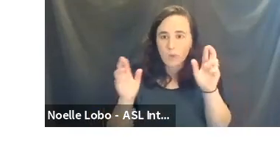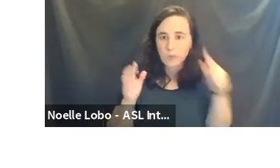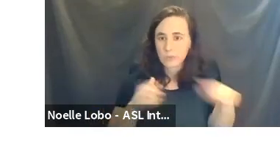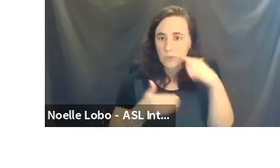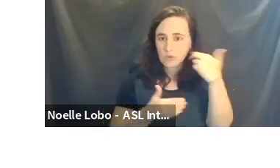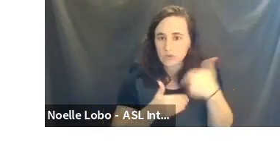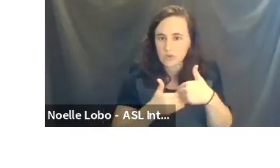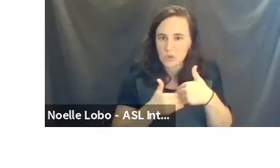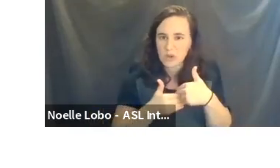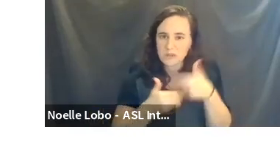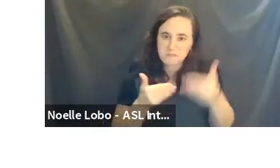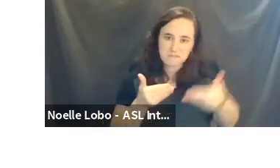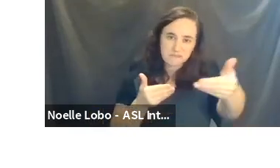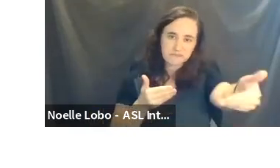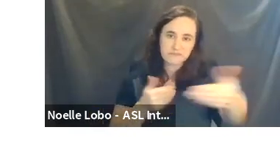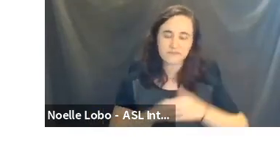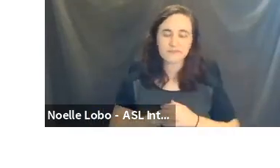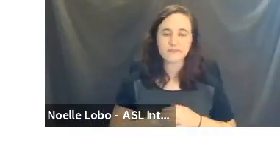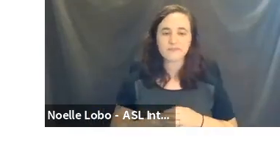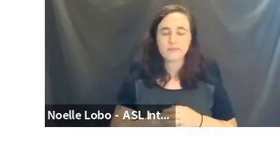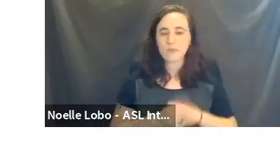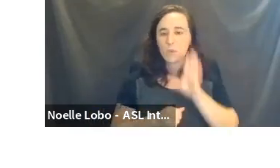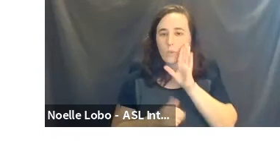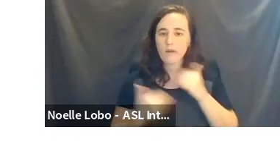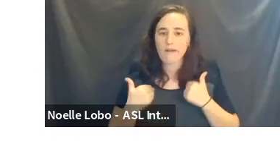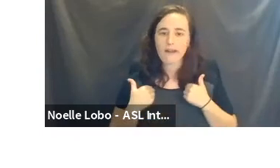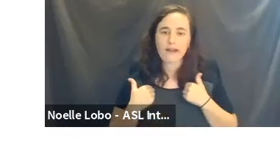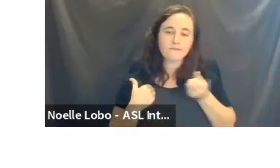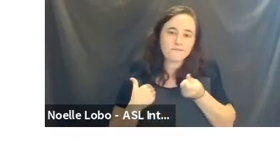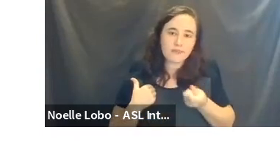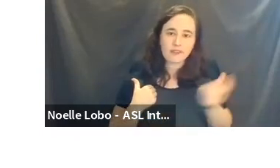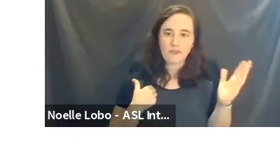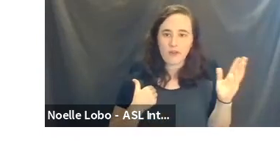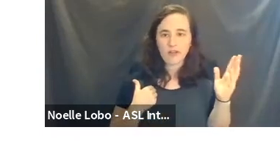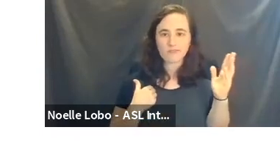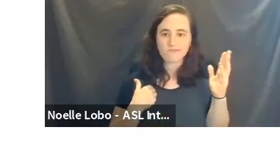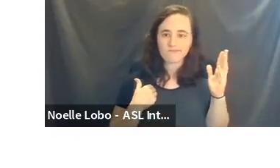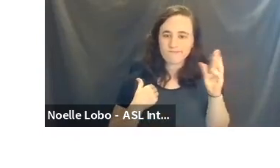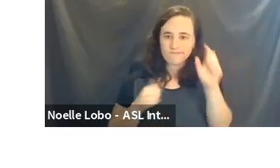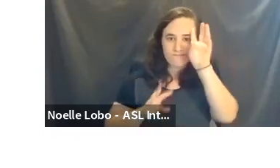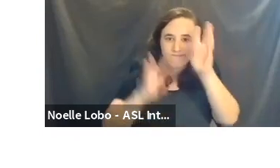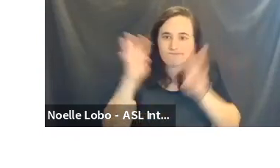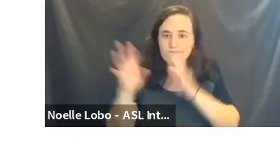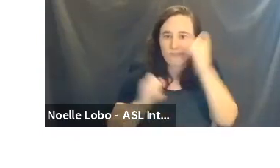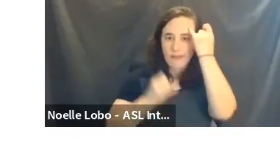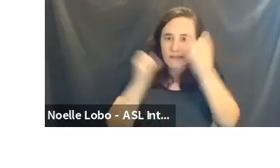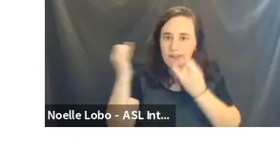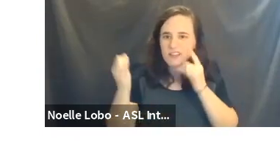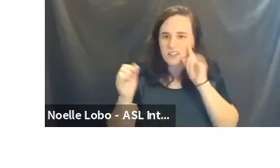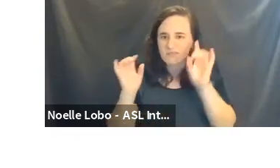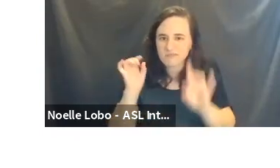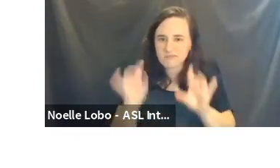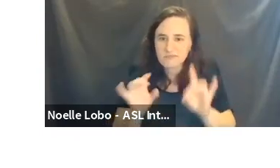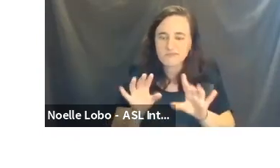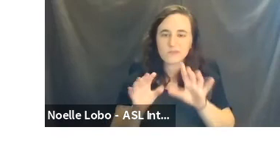months, that there will be some ways to weather this together and to learn from